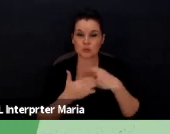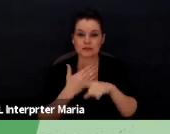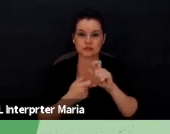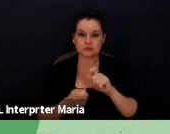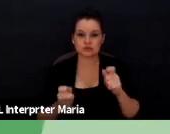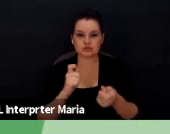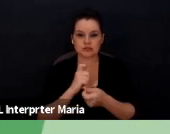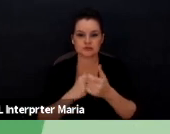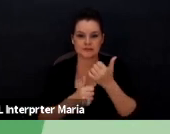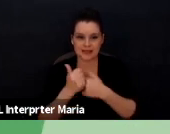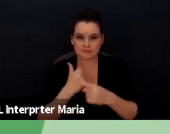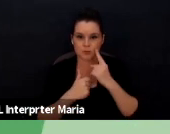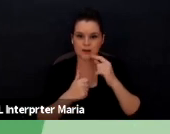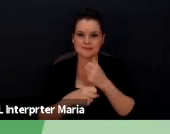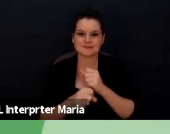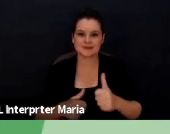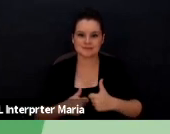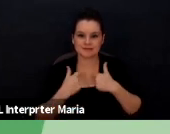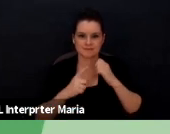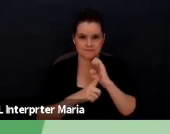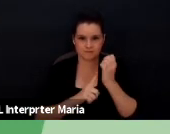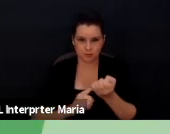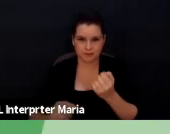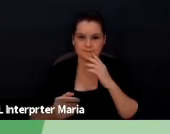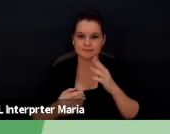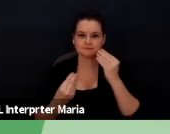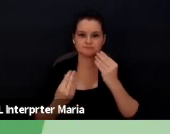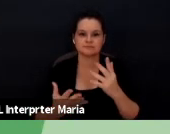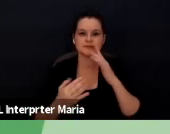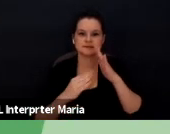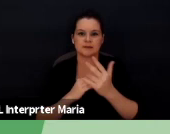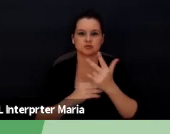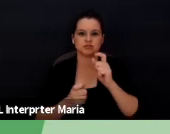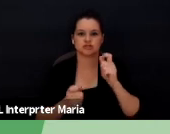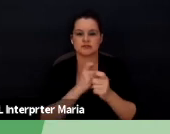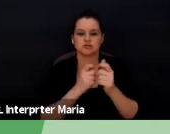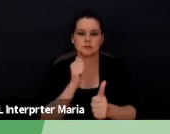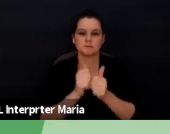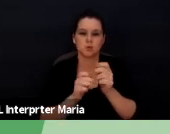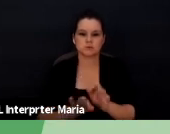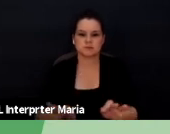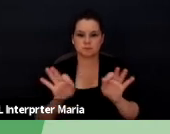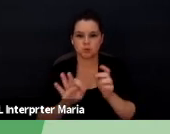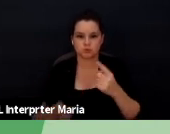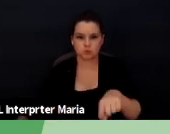so that everyone has a safe living environment? Please select the top 3 changes that are most important to you.